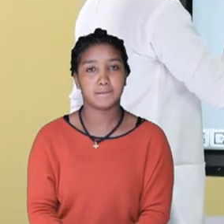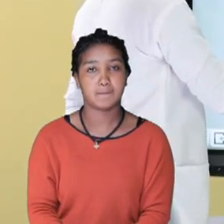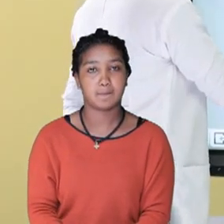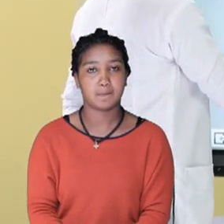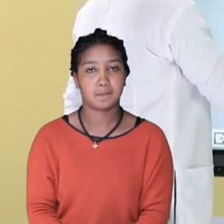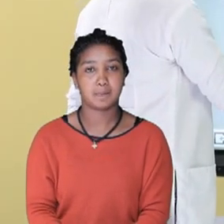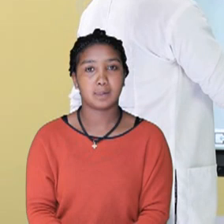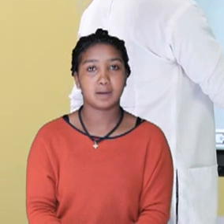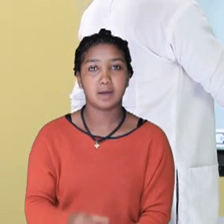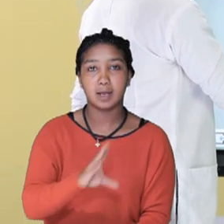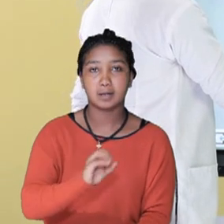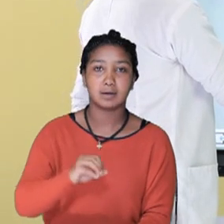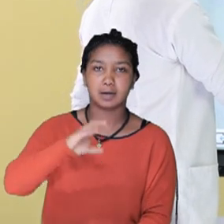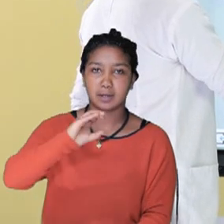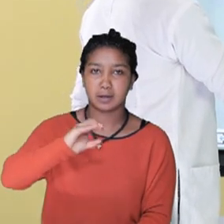and kerosene.